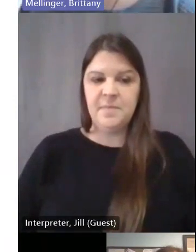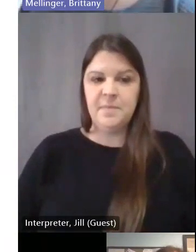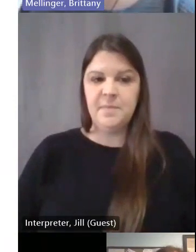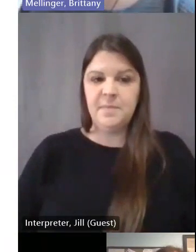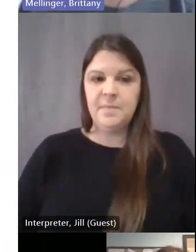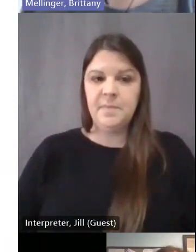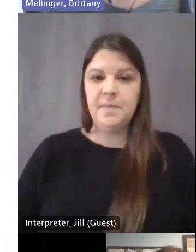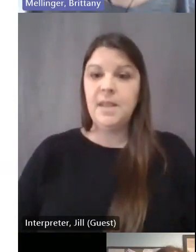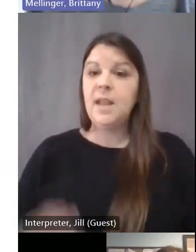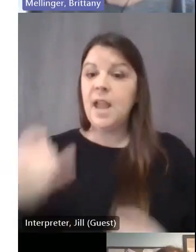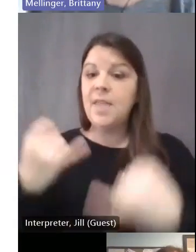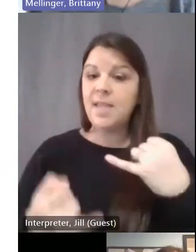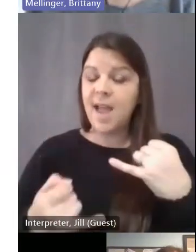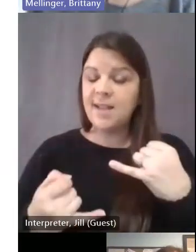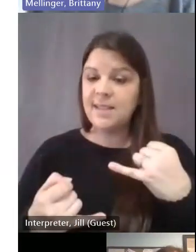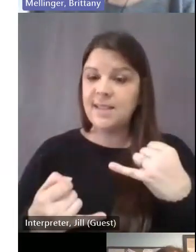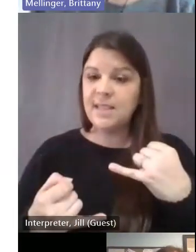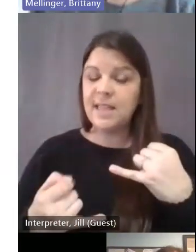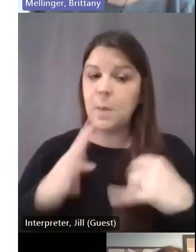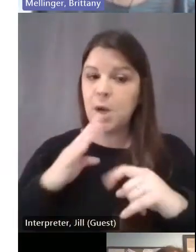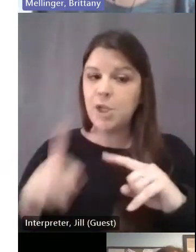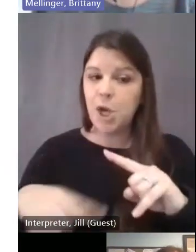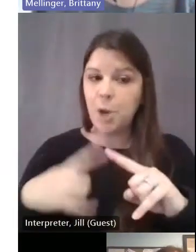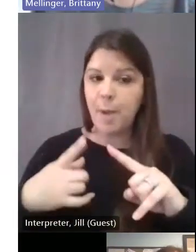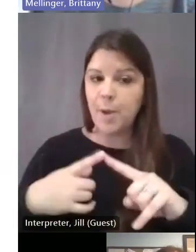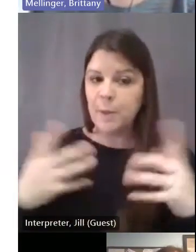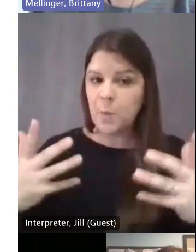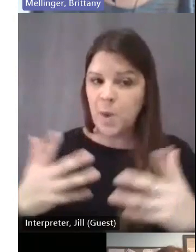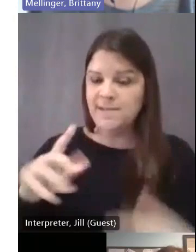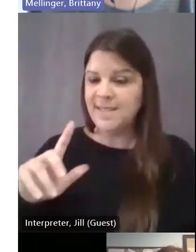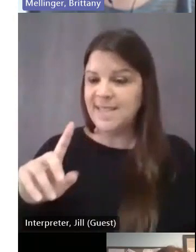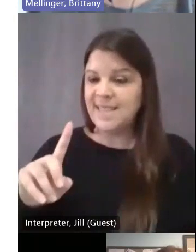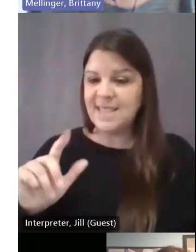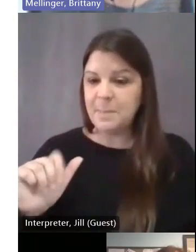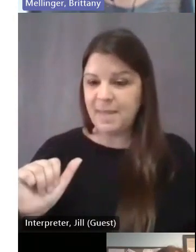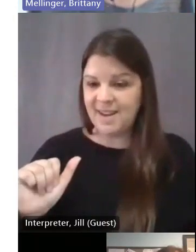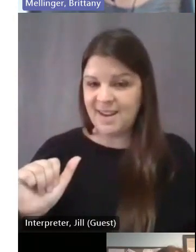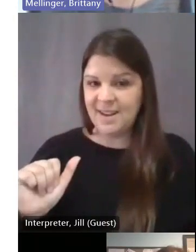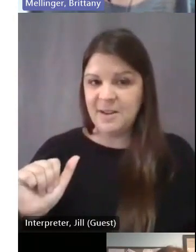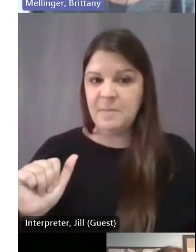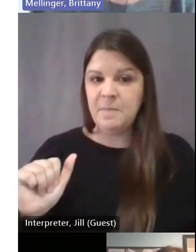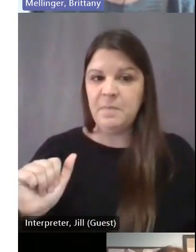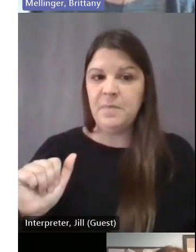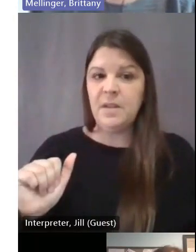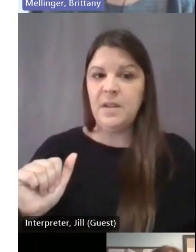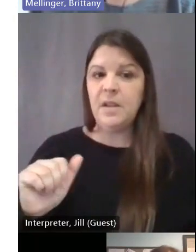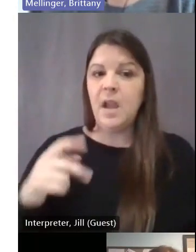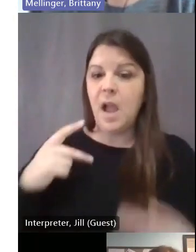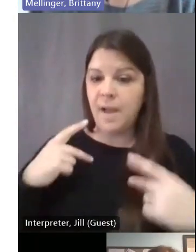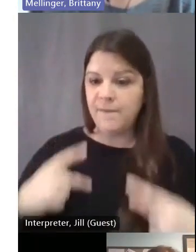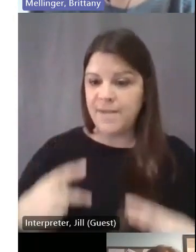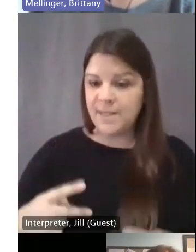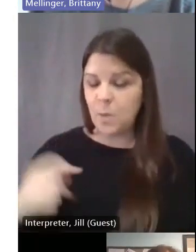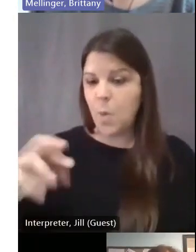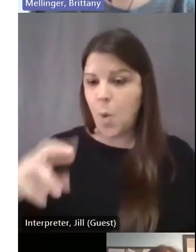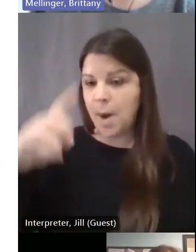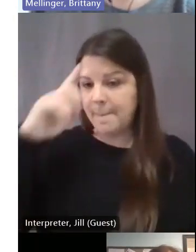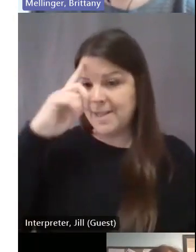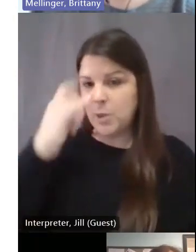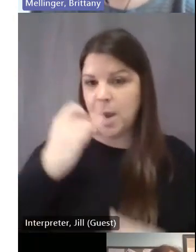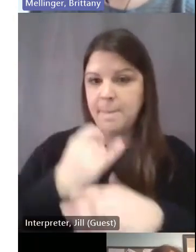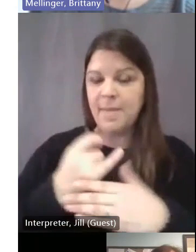And the last protected class that I want to spend a little bit more time defining is disability, and that's defined as the physical or mental impairment that